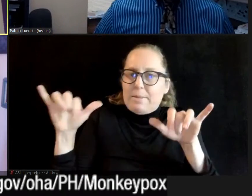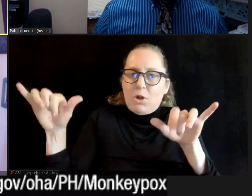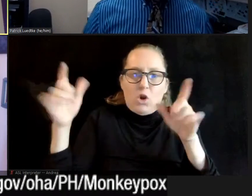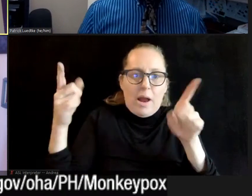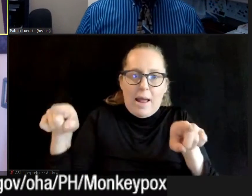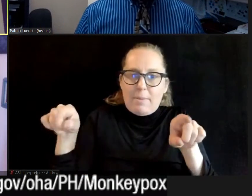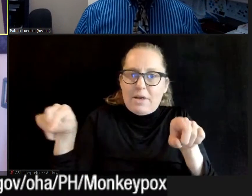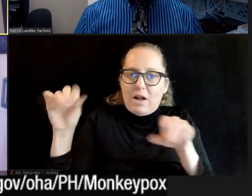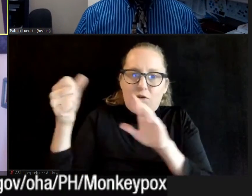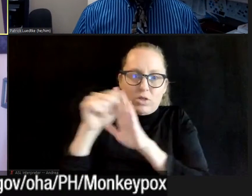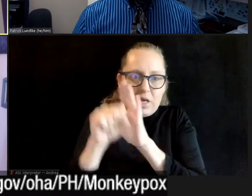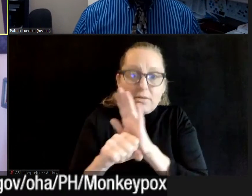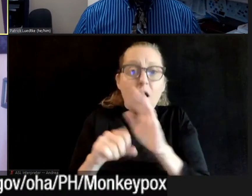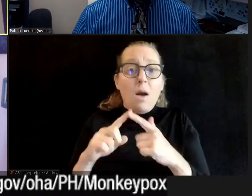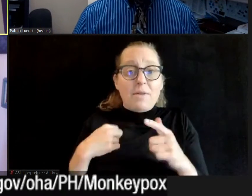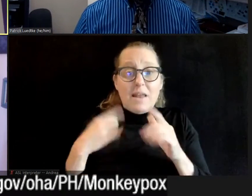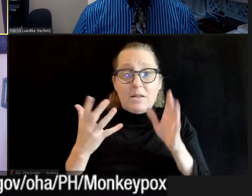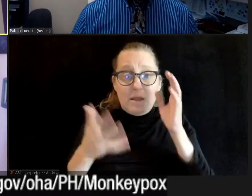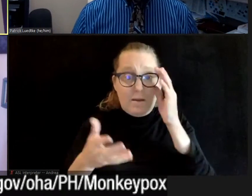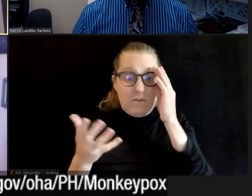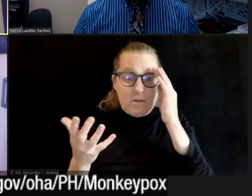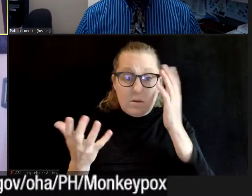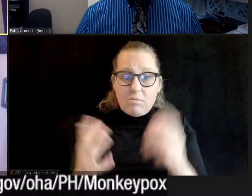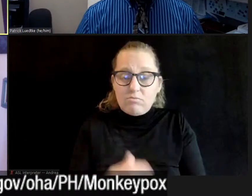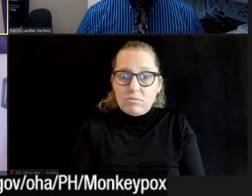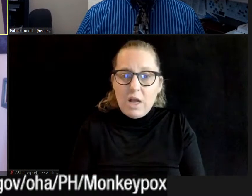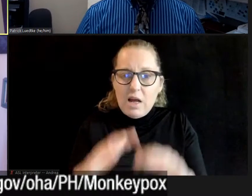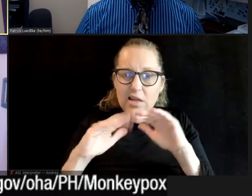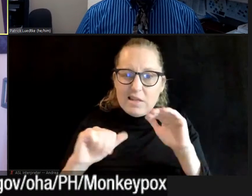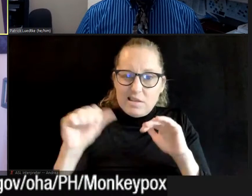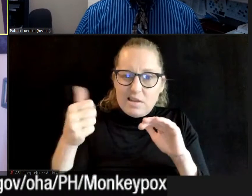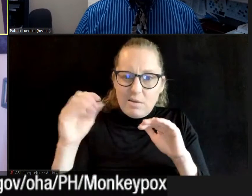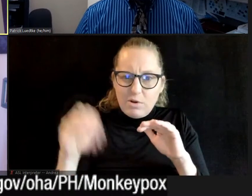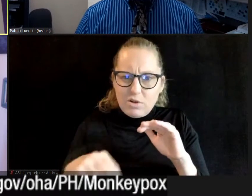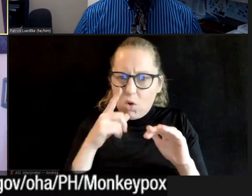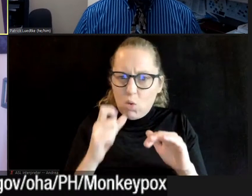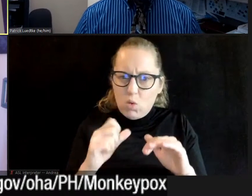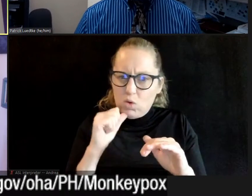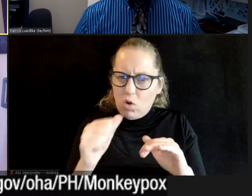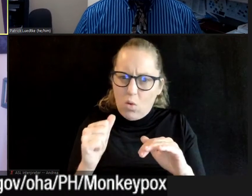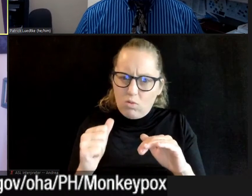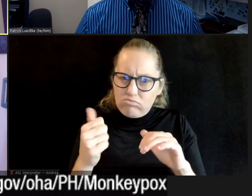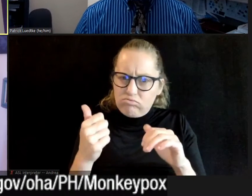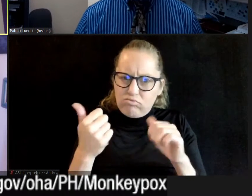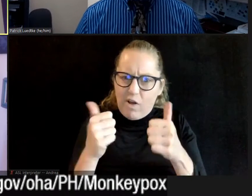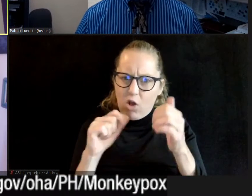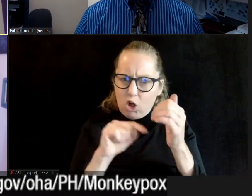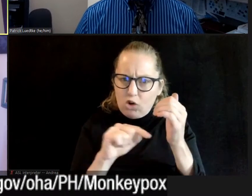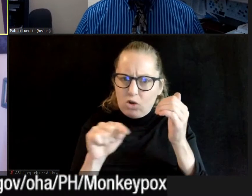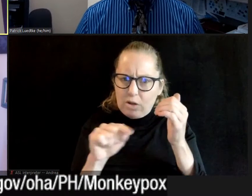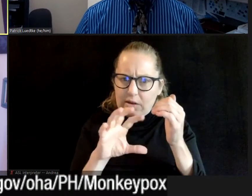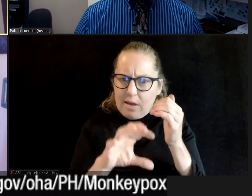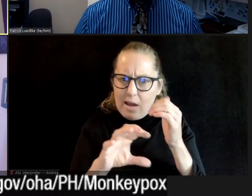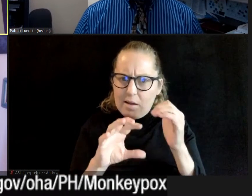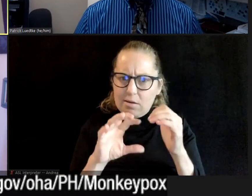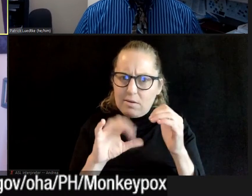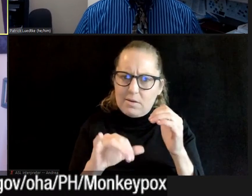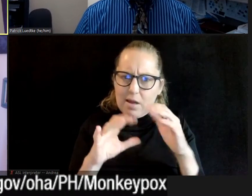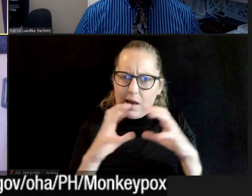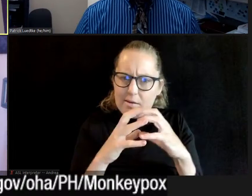states. But that leaves, less than 10% who don't fall into that